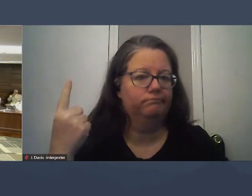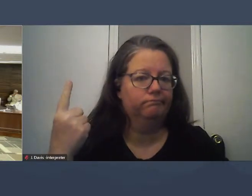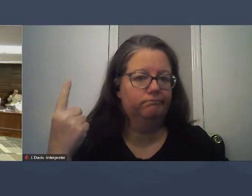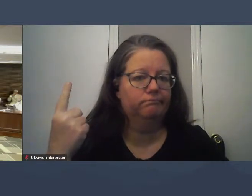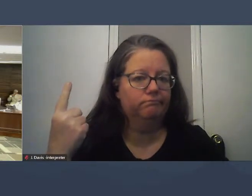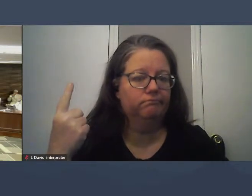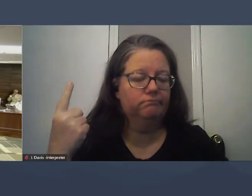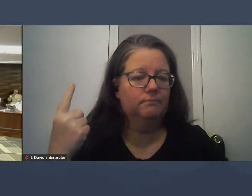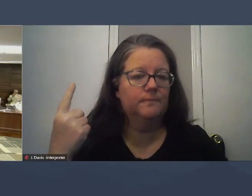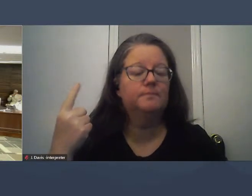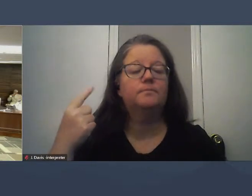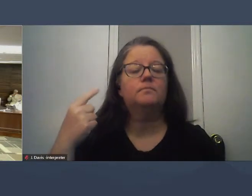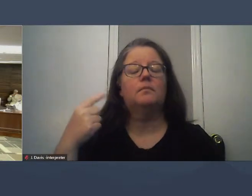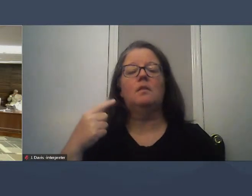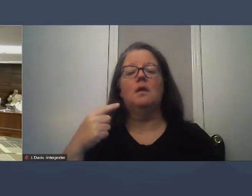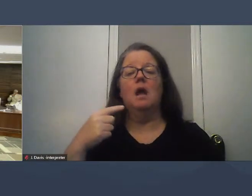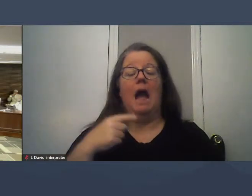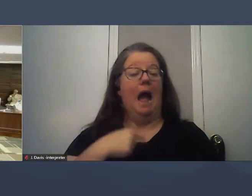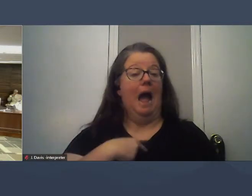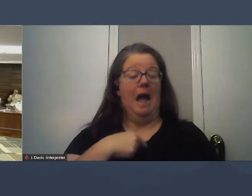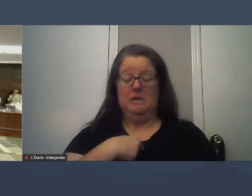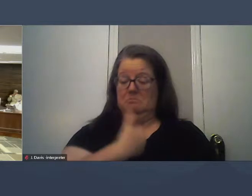I had a conversation